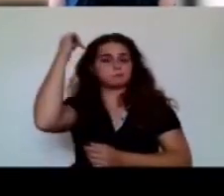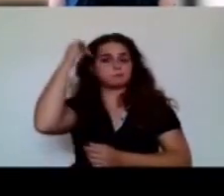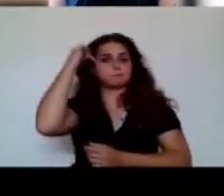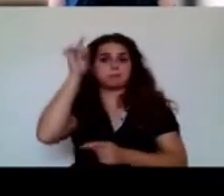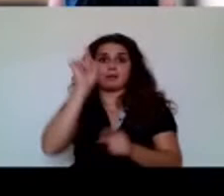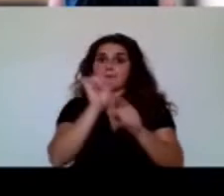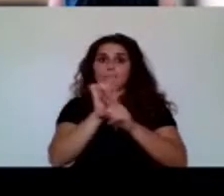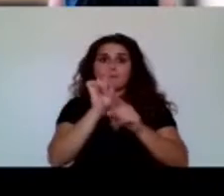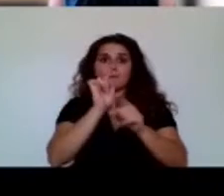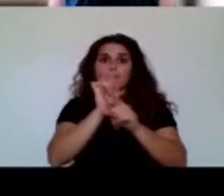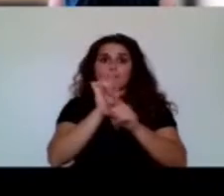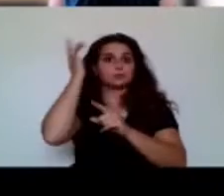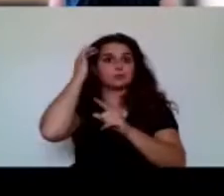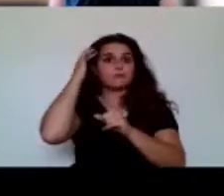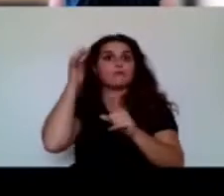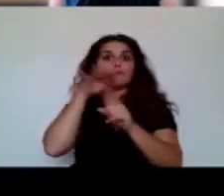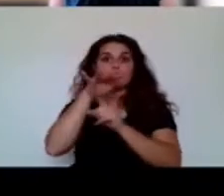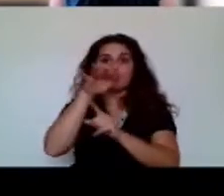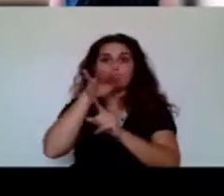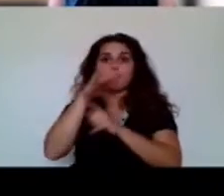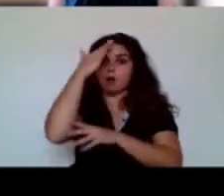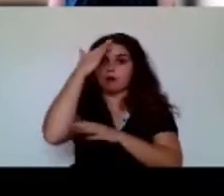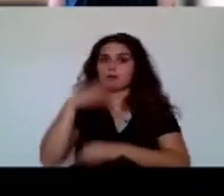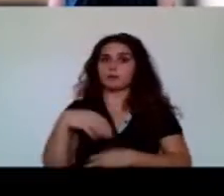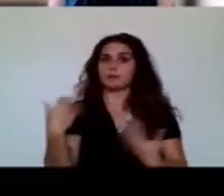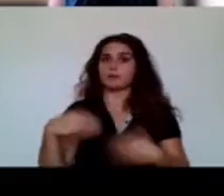very strongly influencing our behavior.